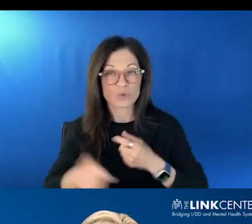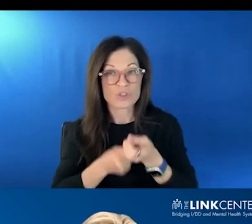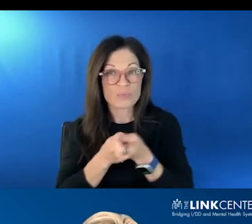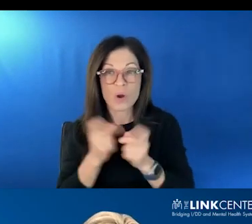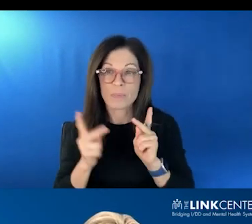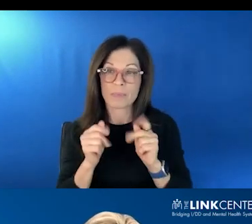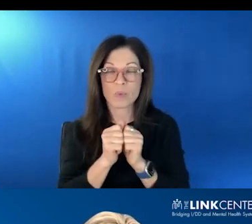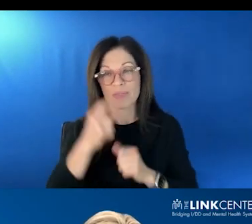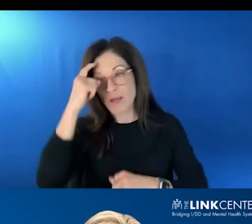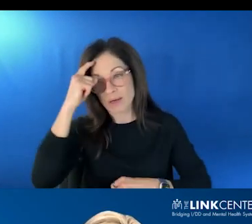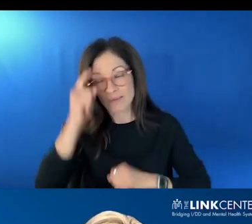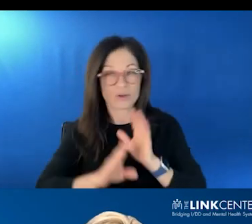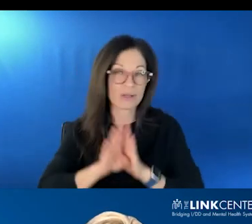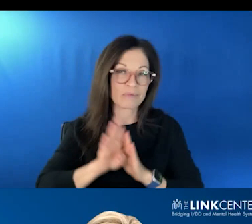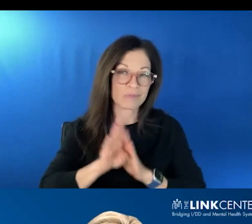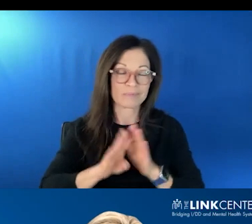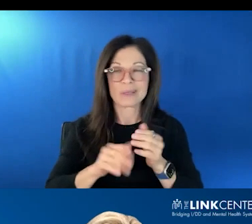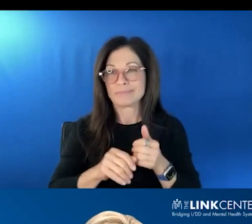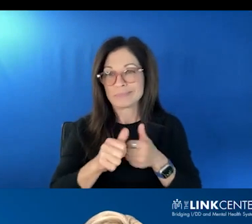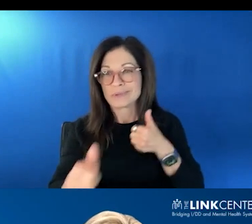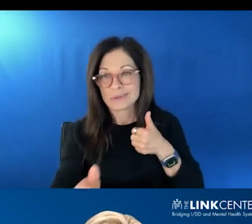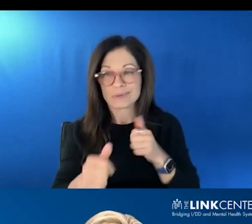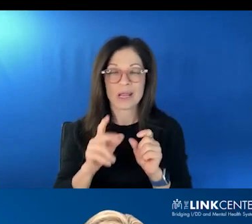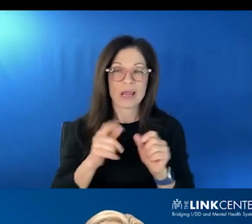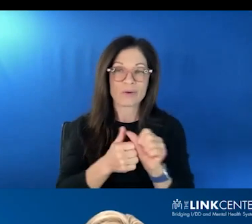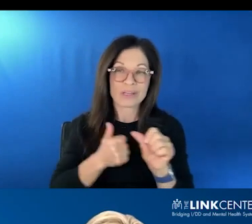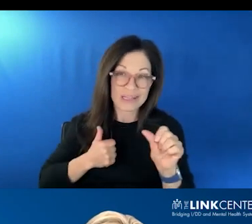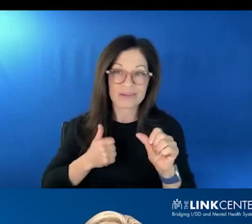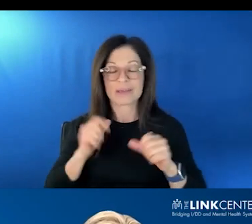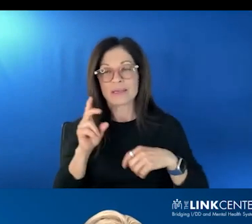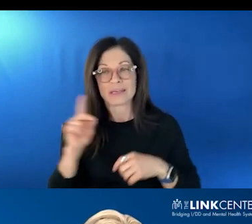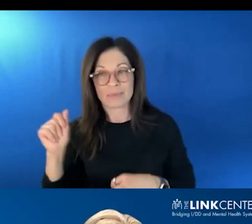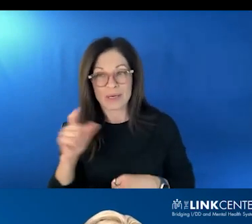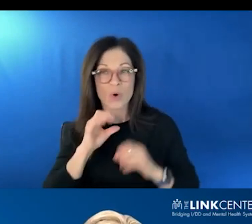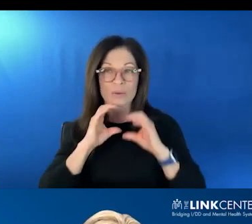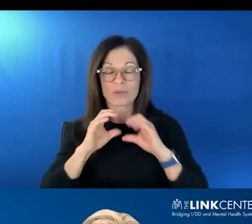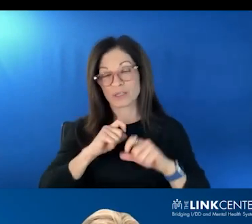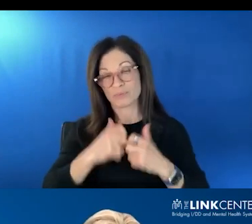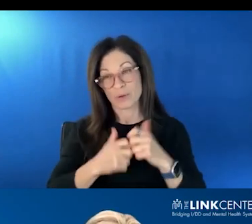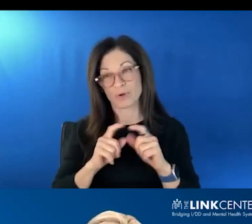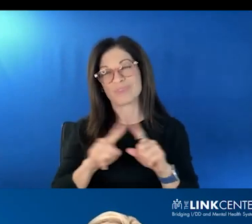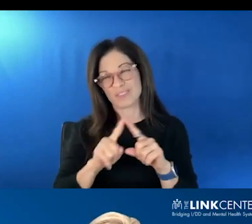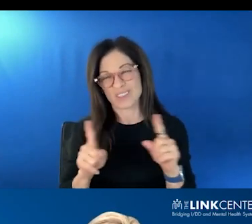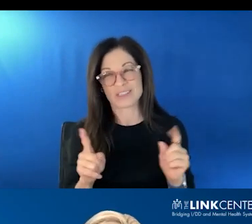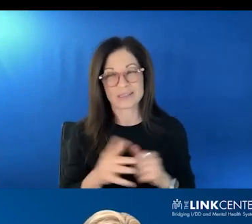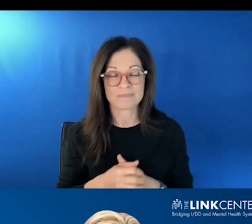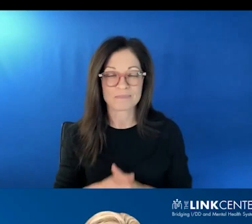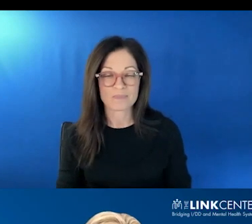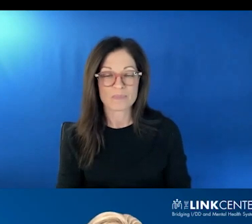have cognitive or developmental disabilities, brain injury, or who have communication differences. So next slide.